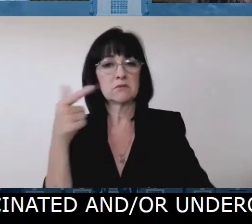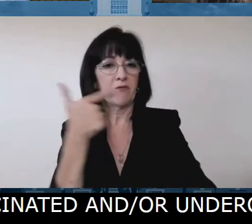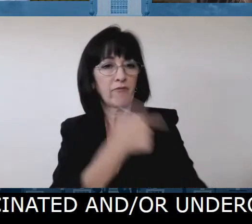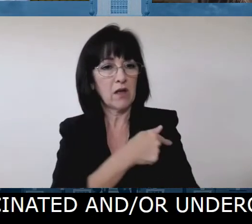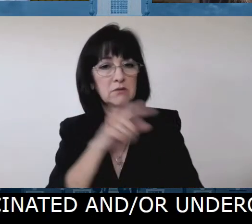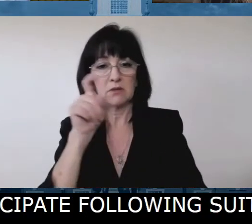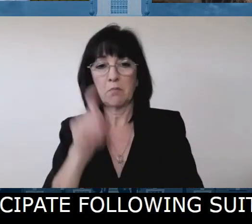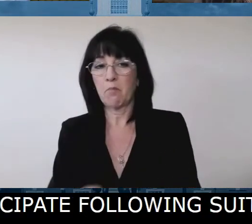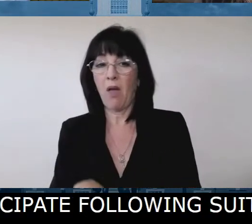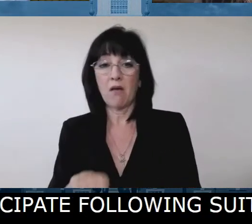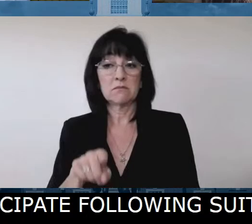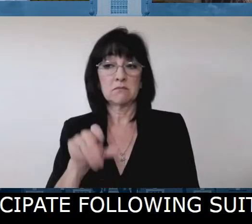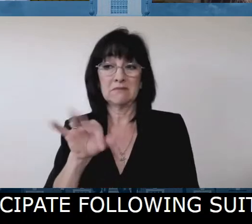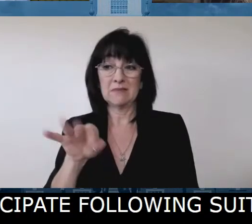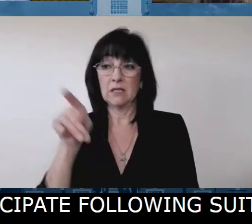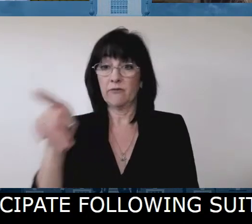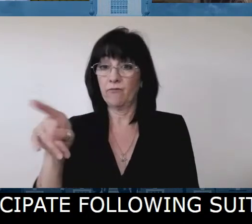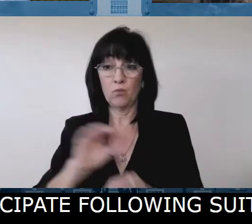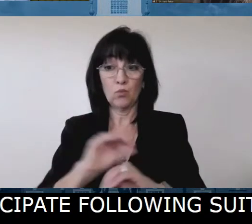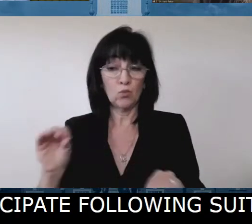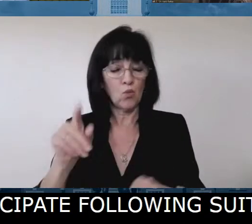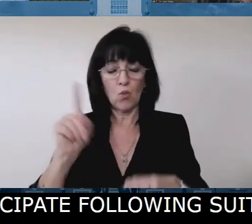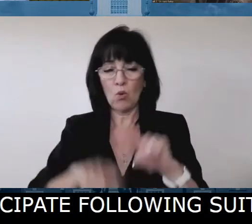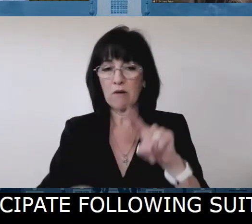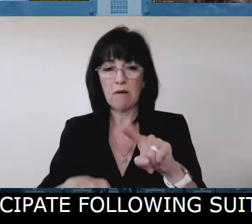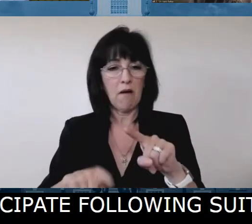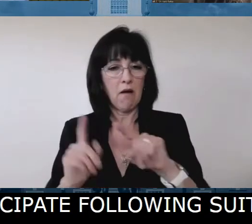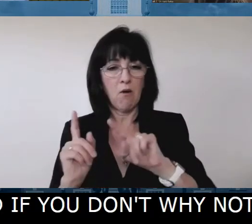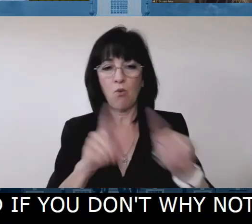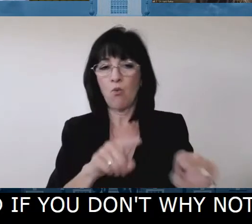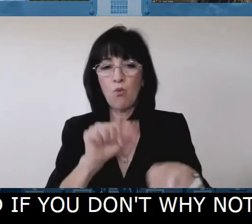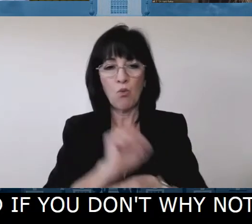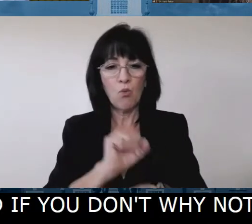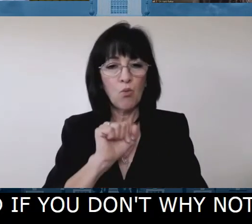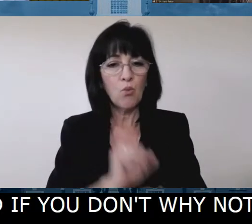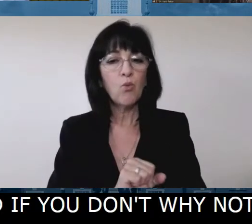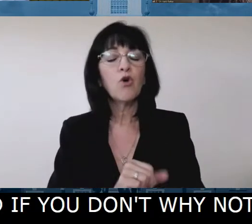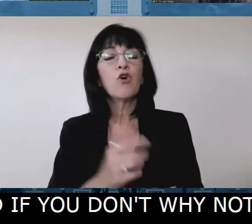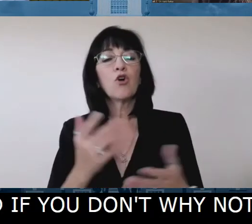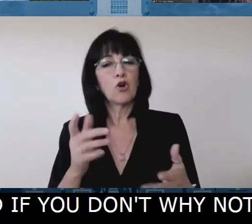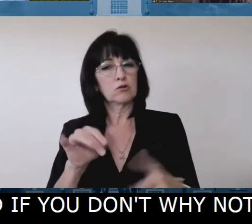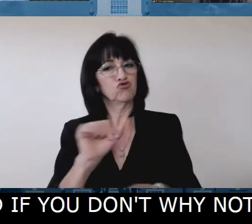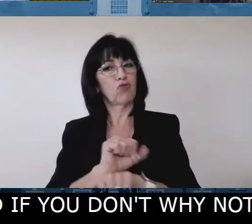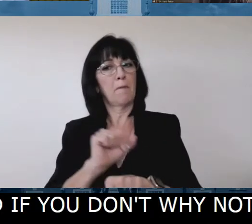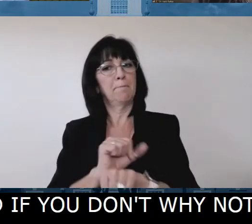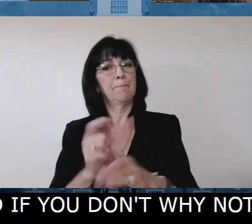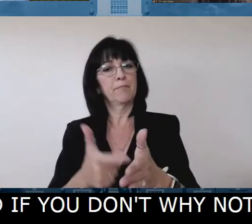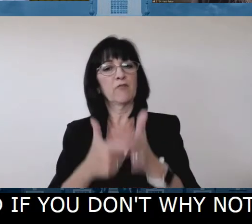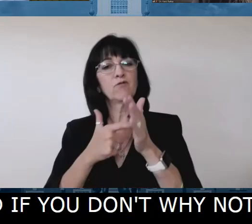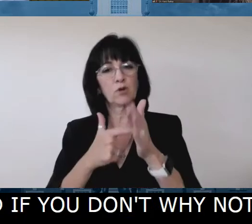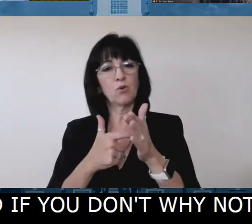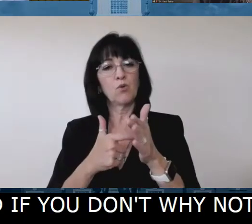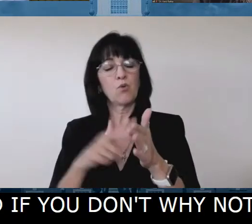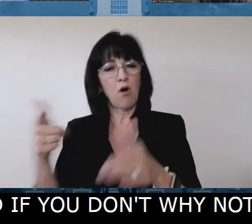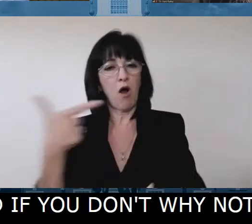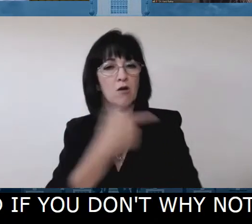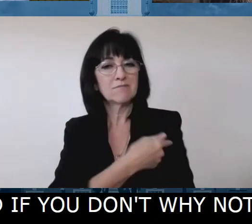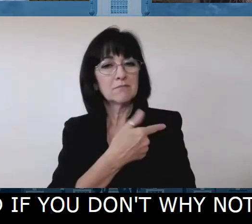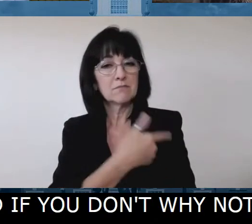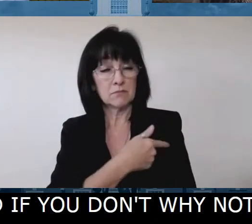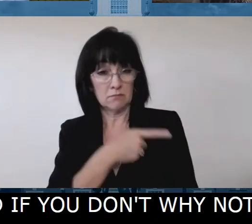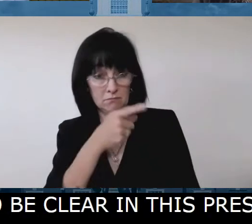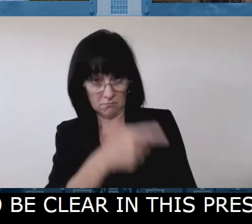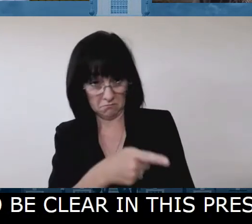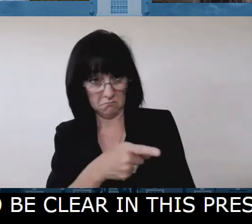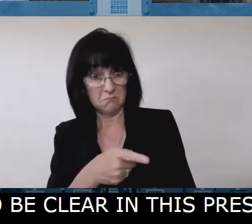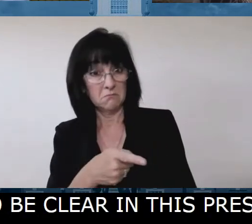if you don't, why not? Yeah, we tried to be clear in this press conference, the things that we're looking at.